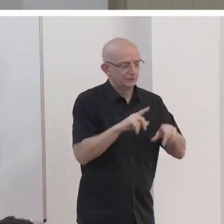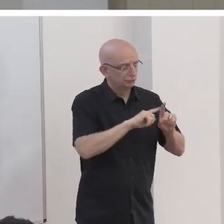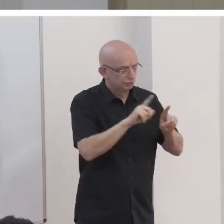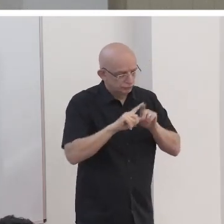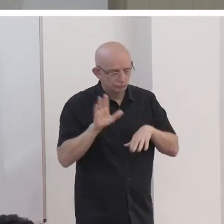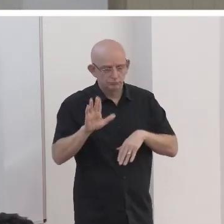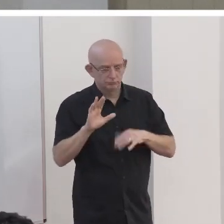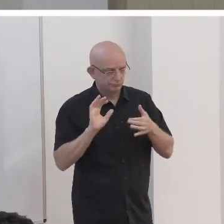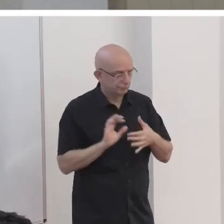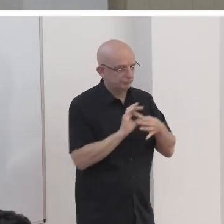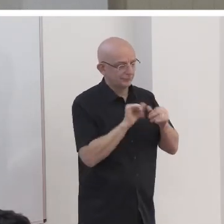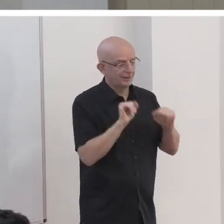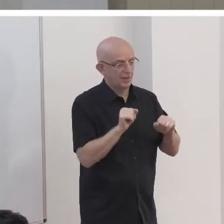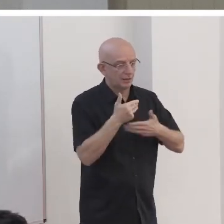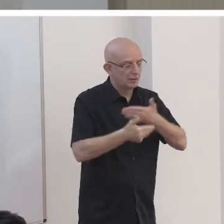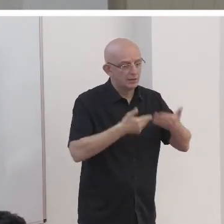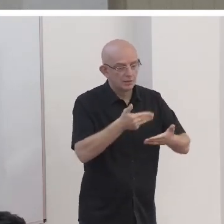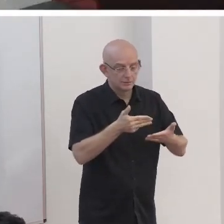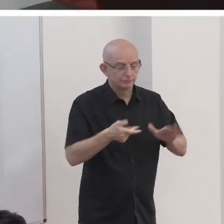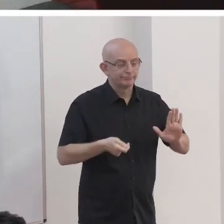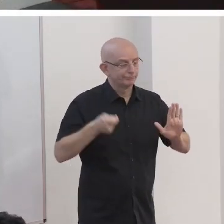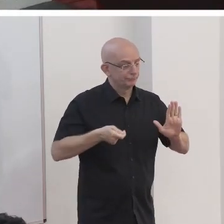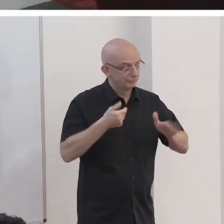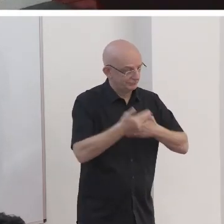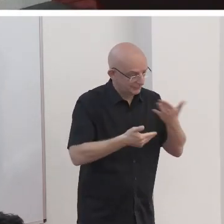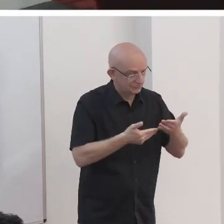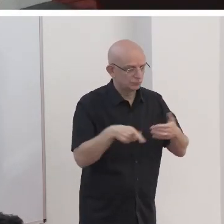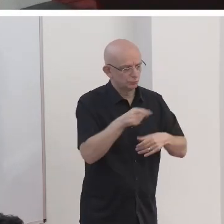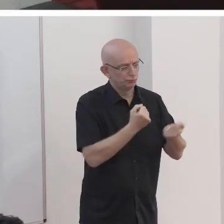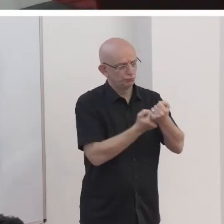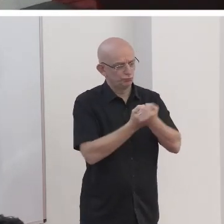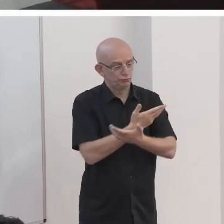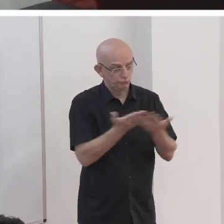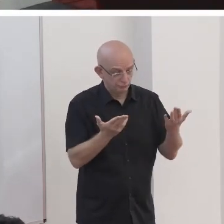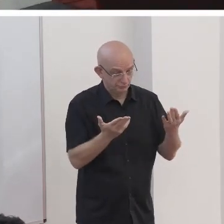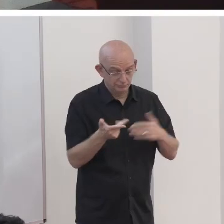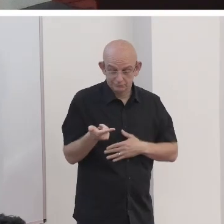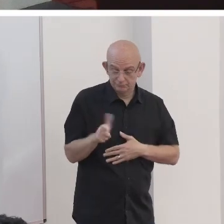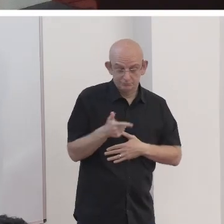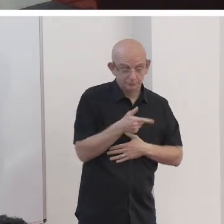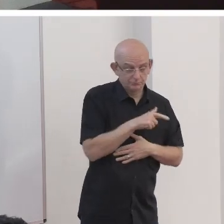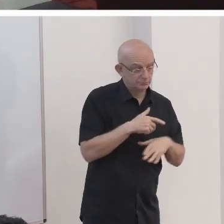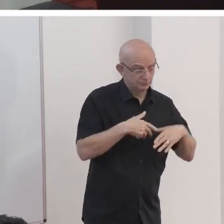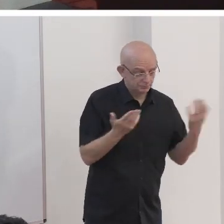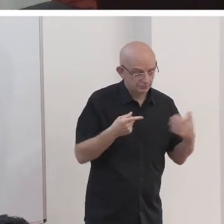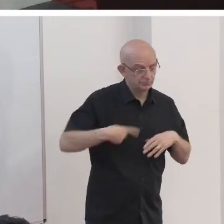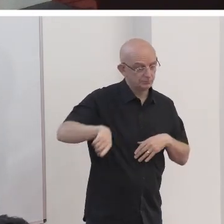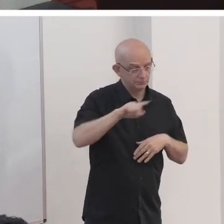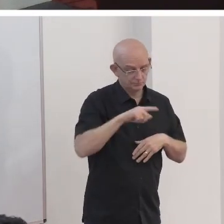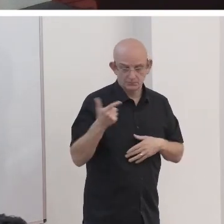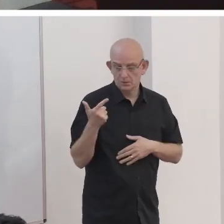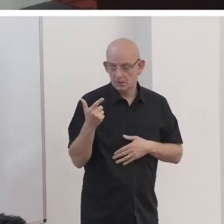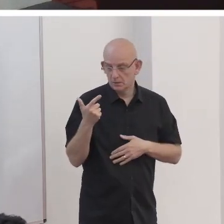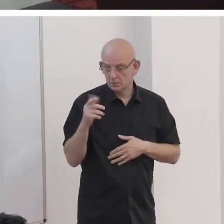have a lineup here, everybody's about 20 minutes to speak, and then we'll have enough time then for questions and answers. And our colleague Maria Walls is a very